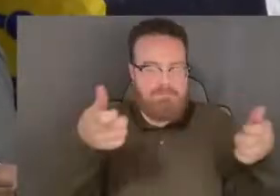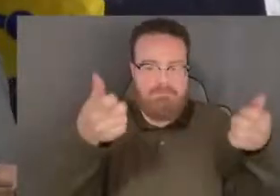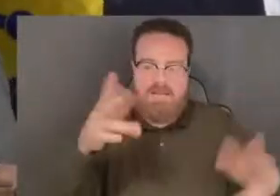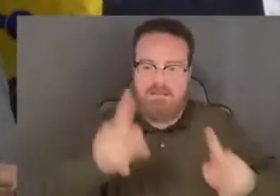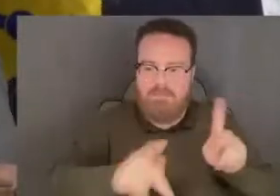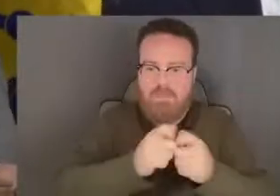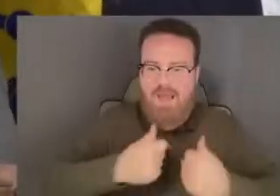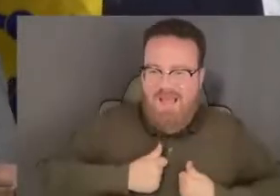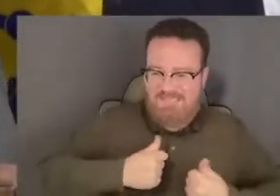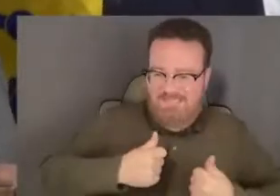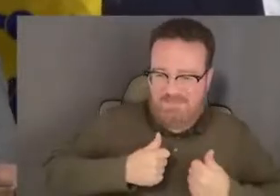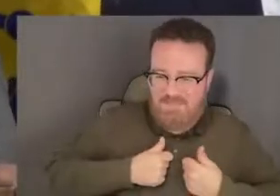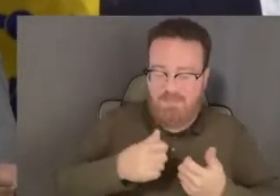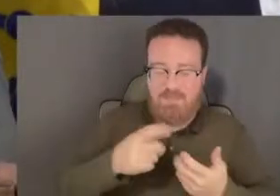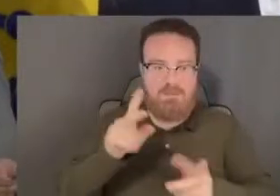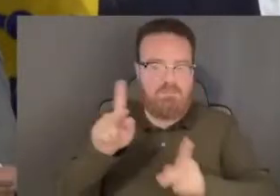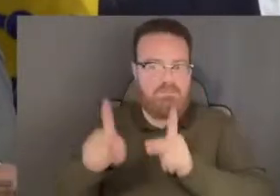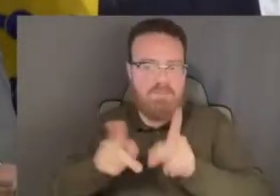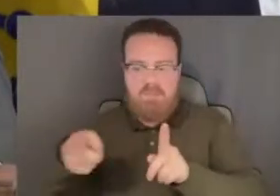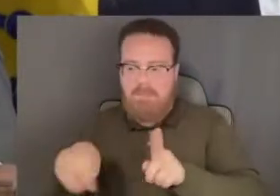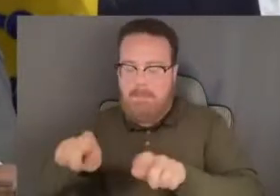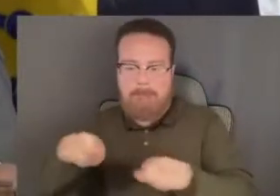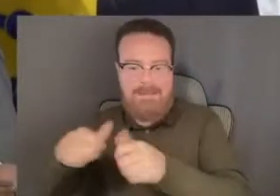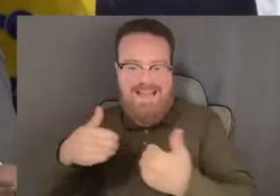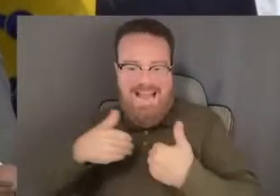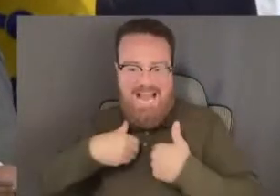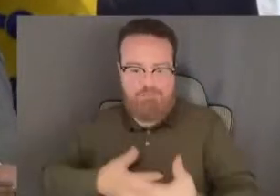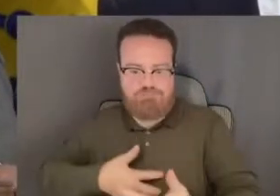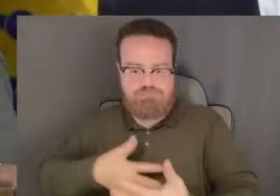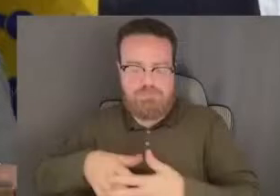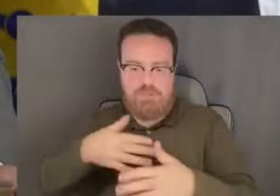is dropping dramatically. Teenagers in this